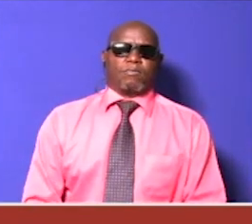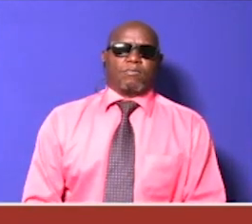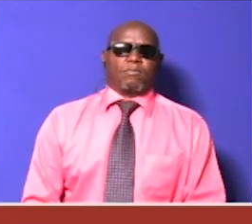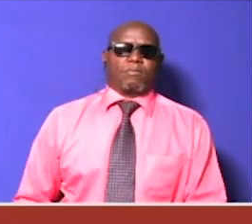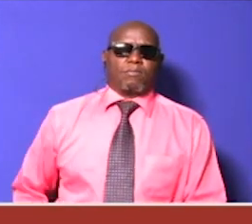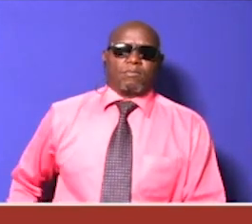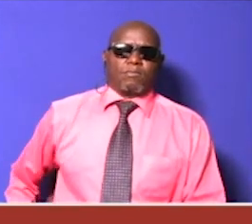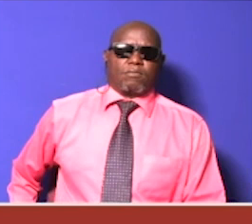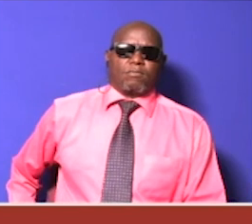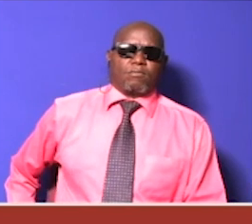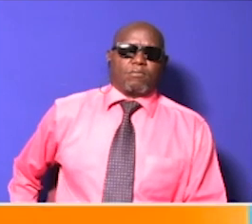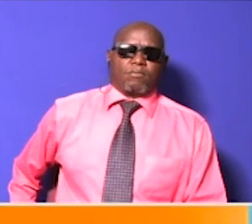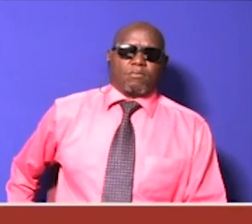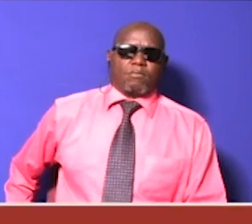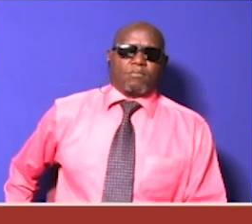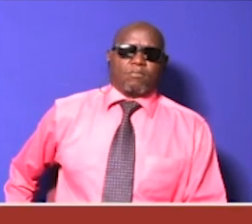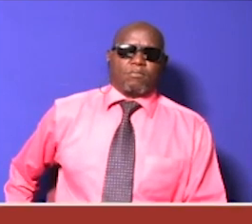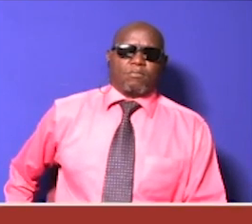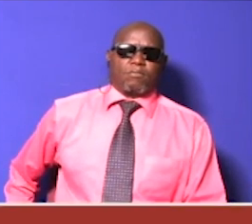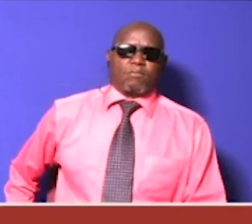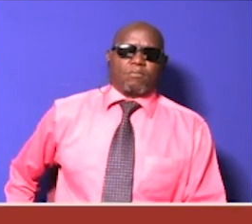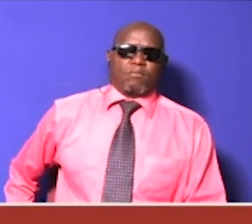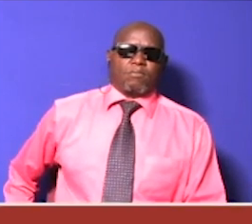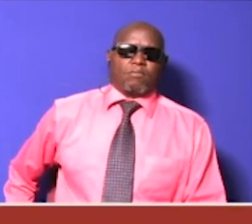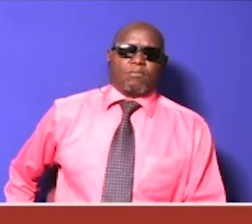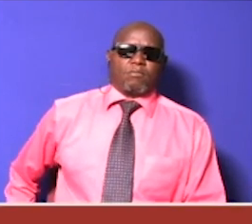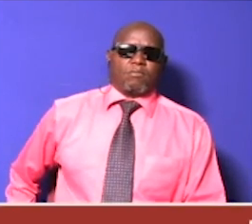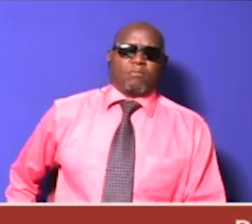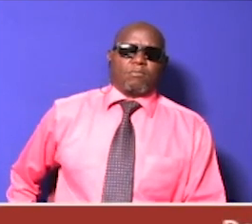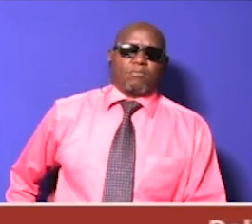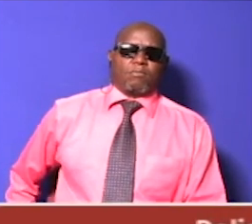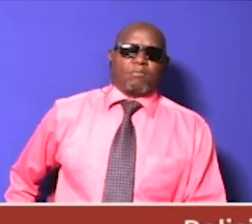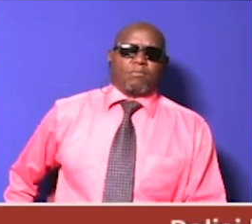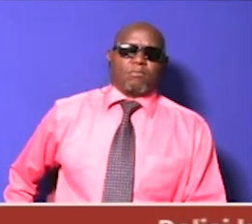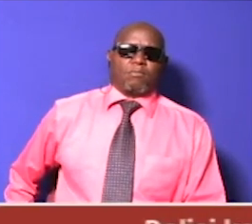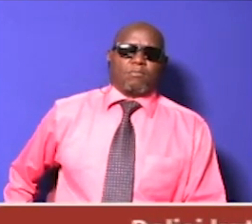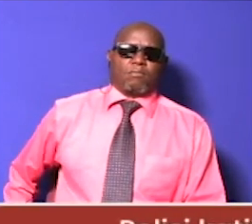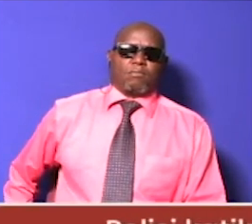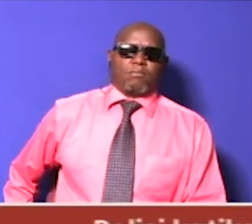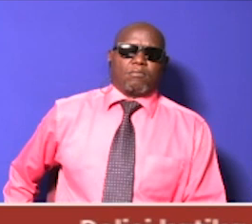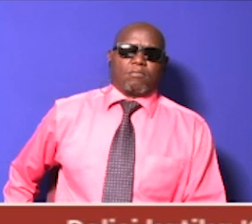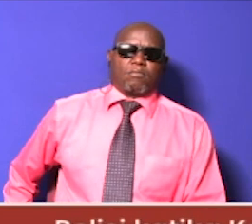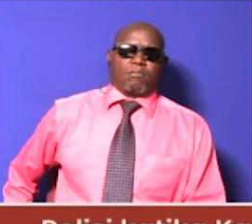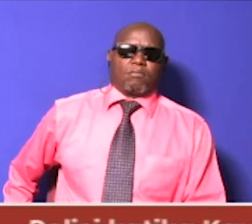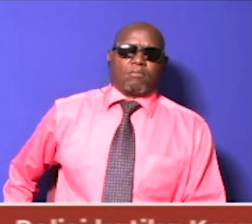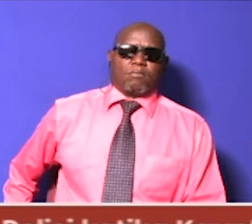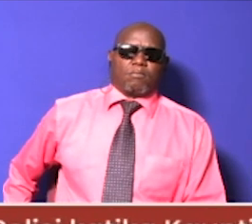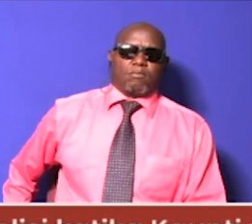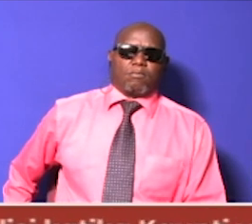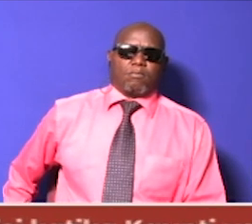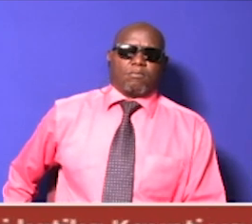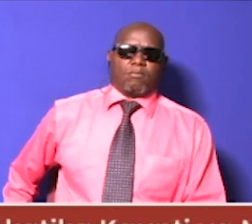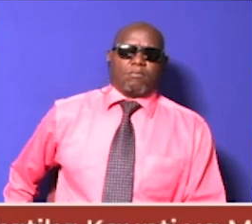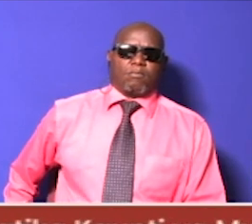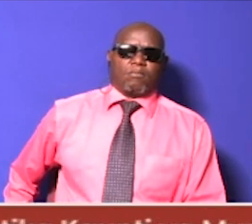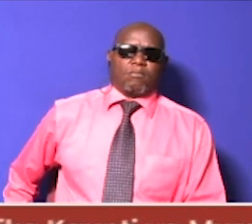the beginning of our new routes from Jomo Kenyatta International Airport to Moi International Airport. The successful launch of